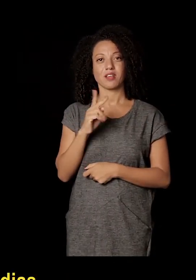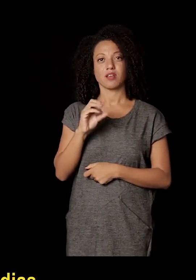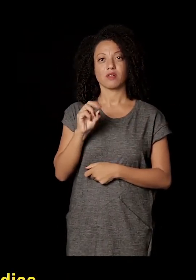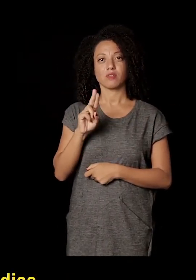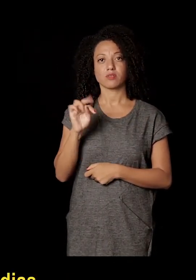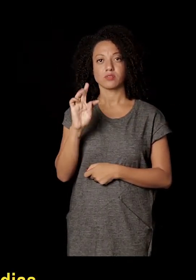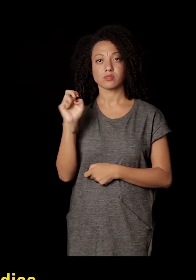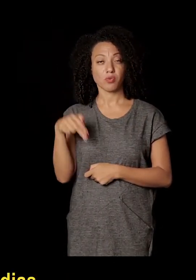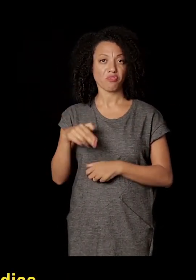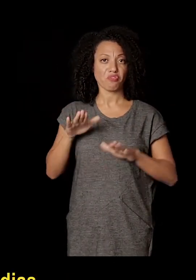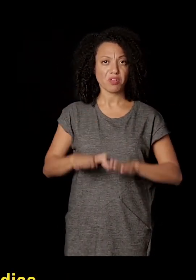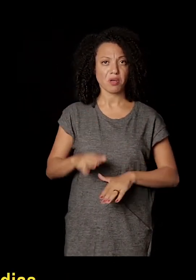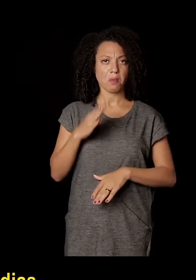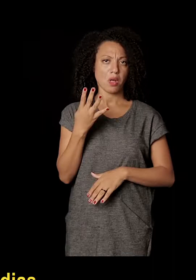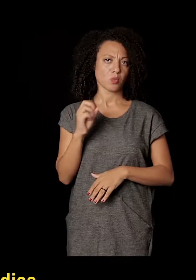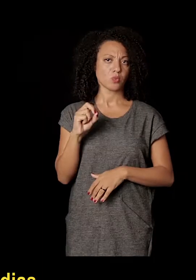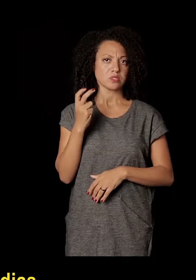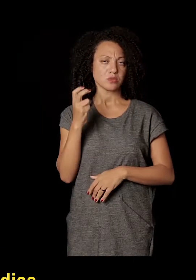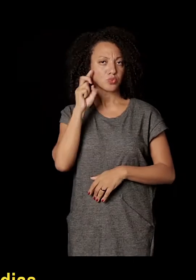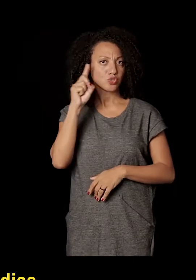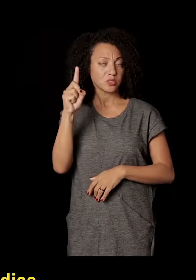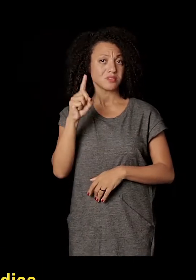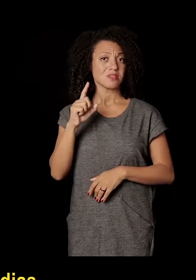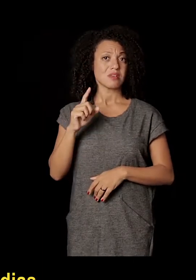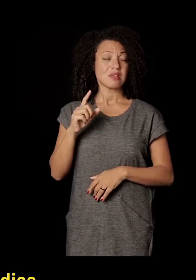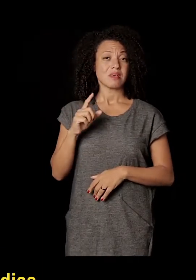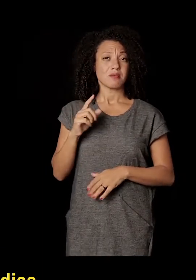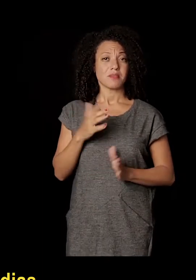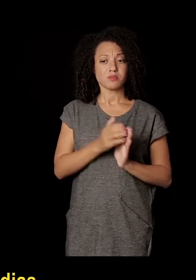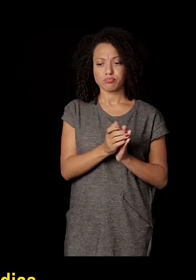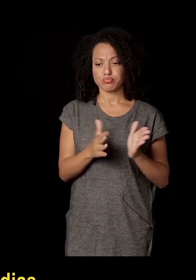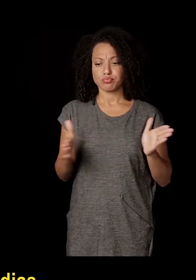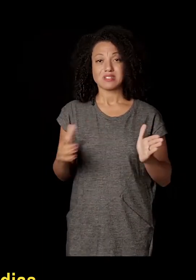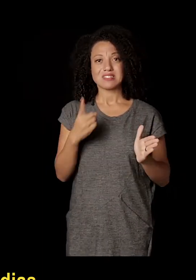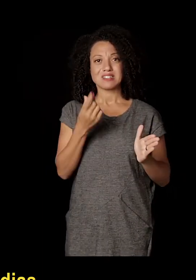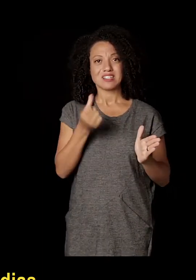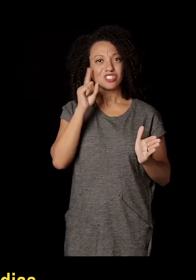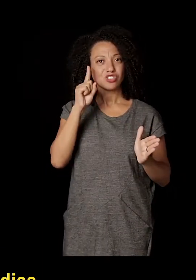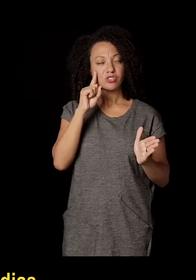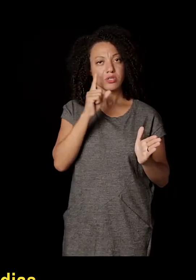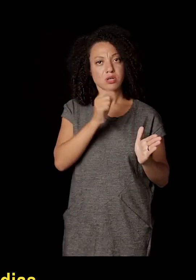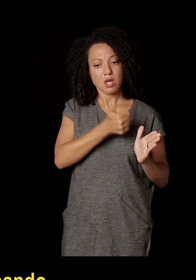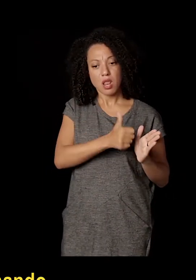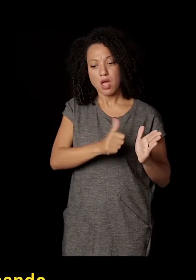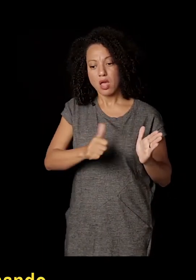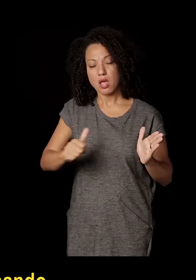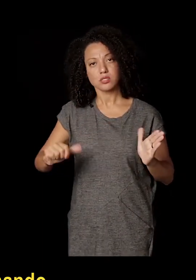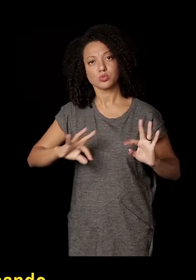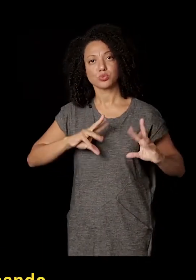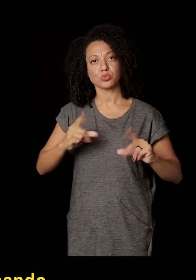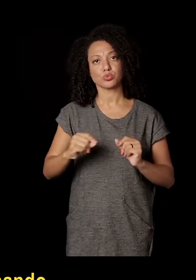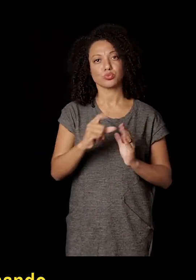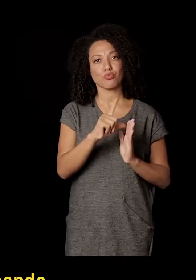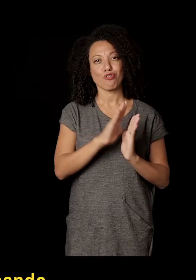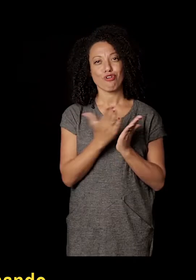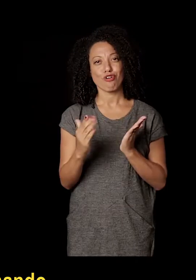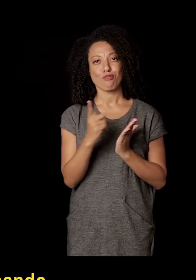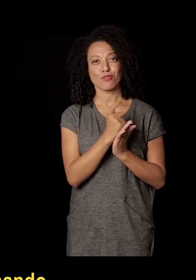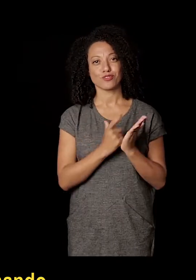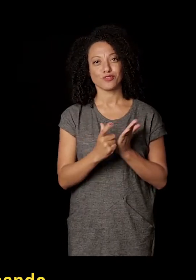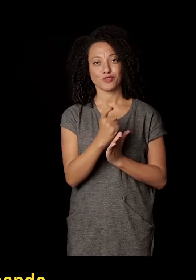Houston for 4 to 5 days, and there are 16 days of portfolio reviews. And it is,